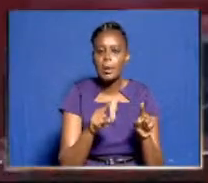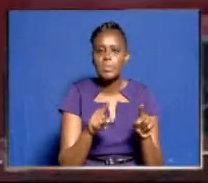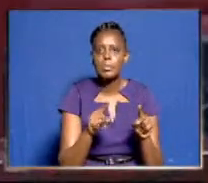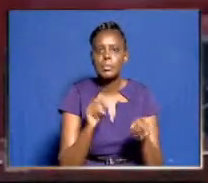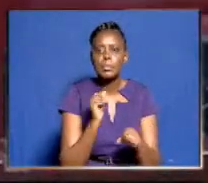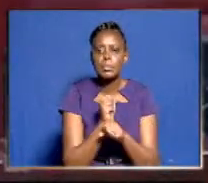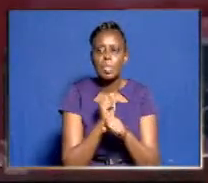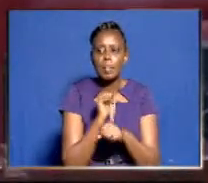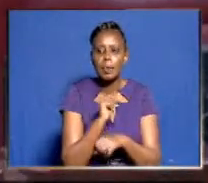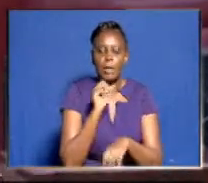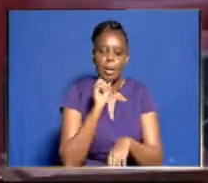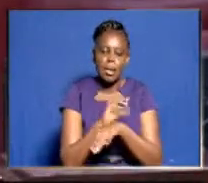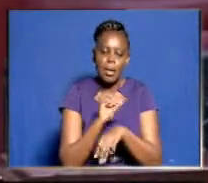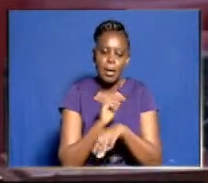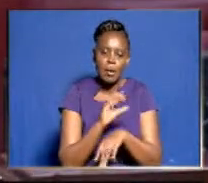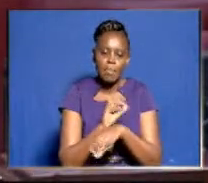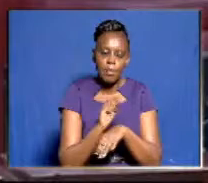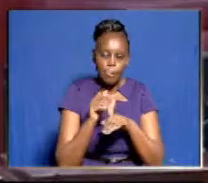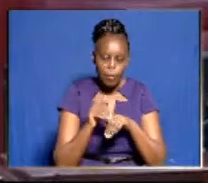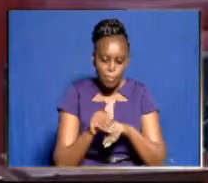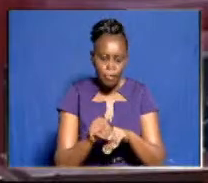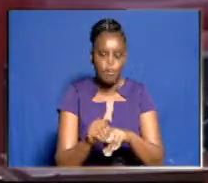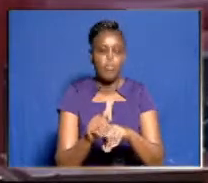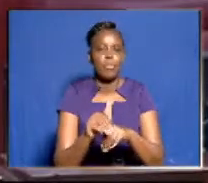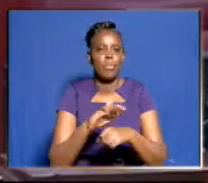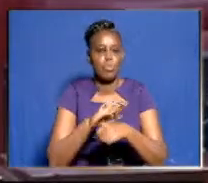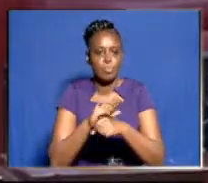that, I would advise him to adhere to the COVID